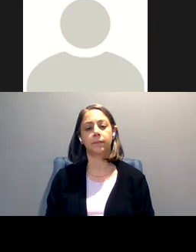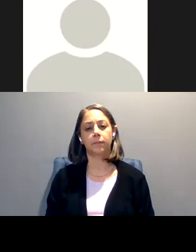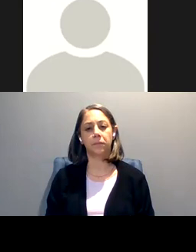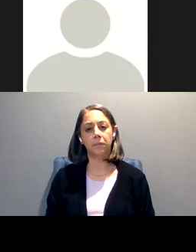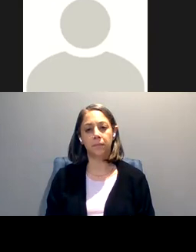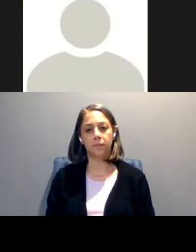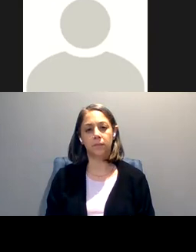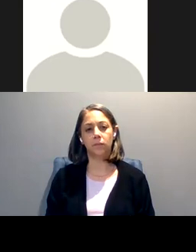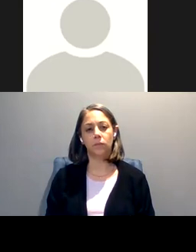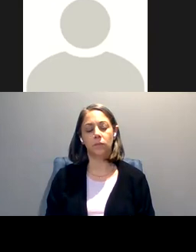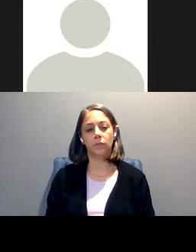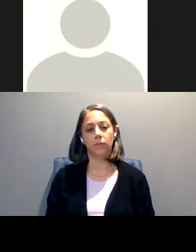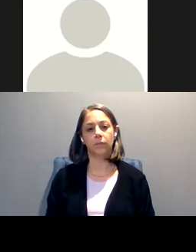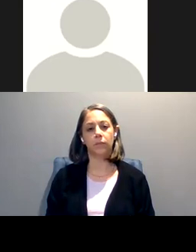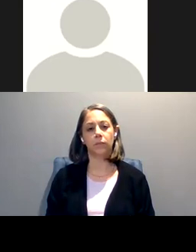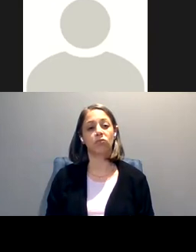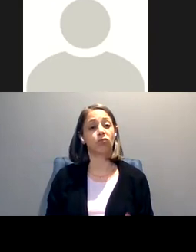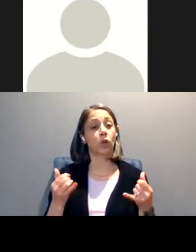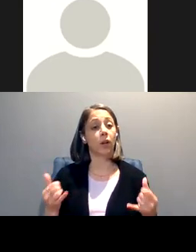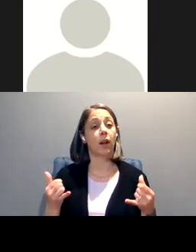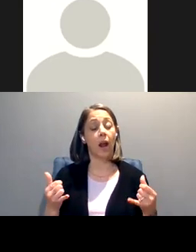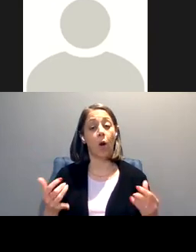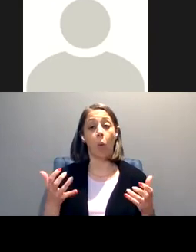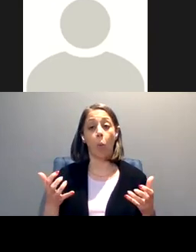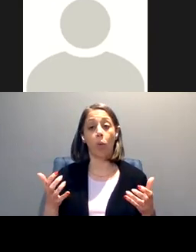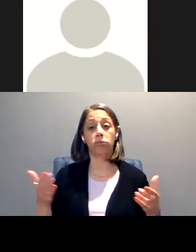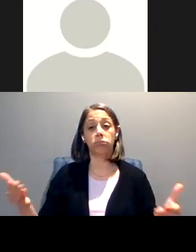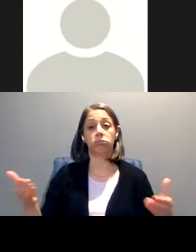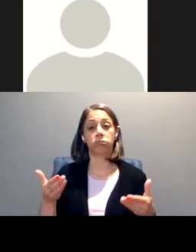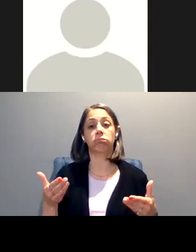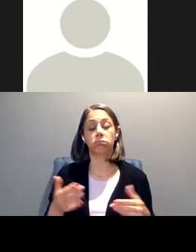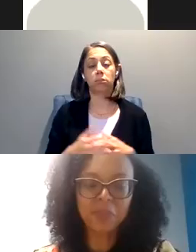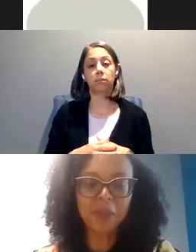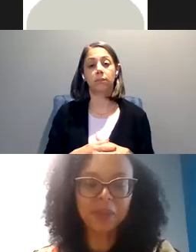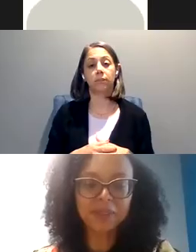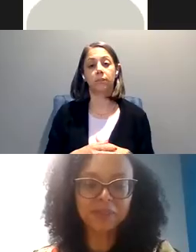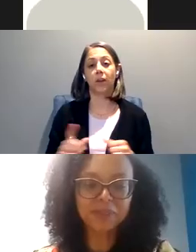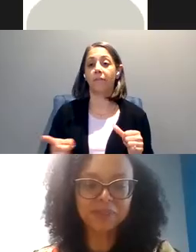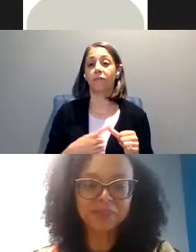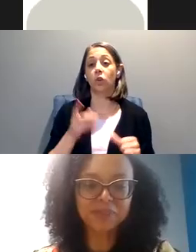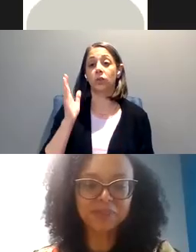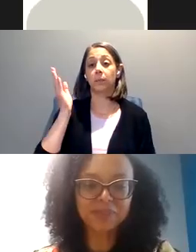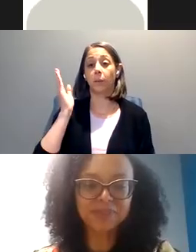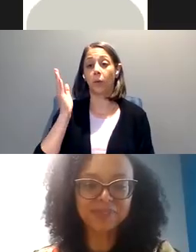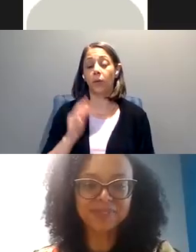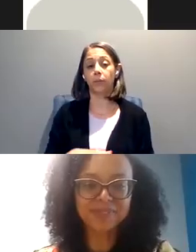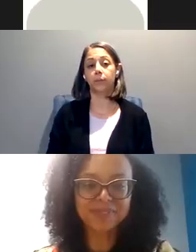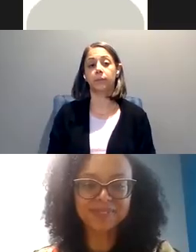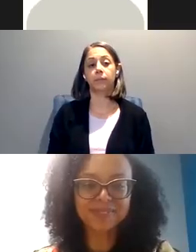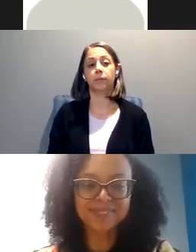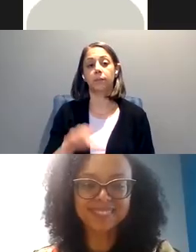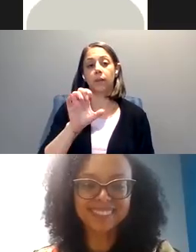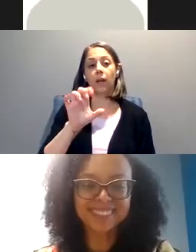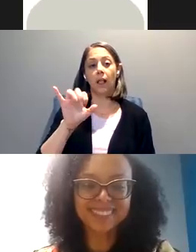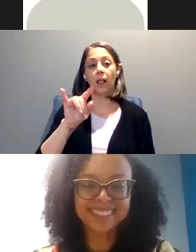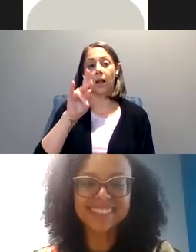being said, I would love to introduce you to our first speaker. This is